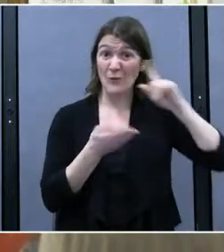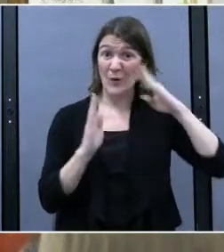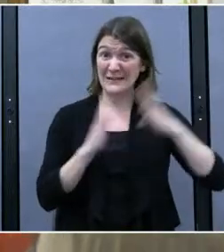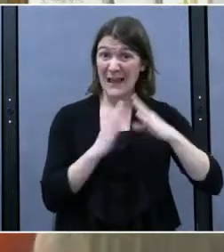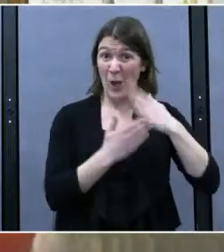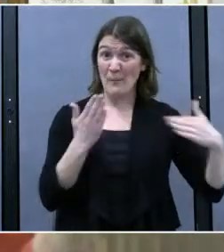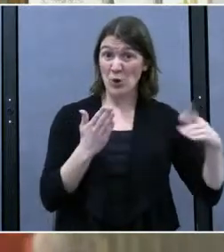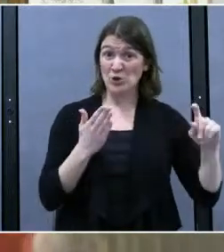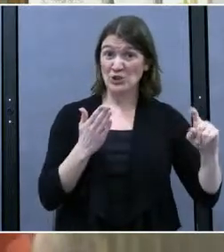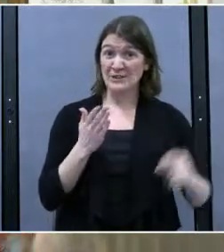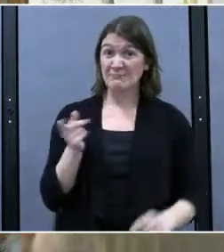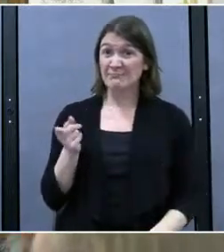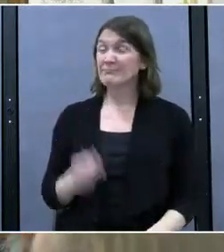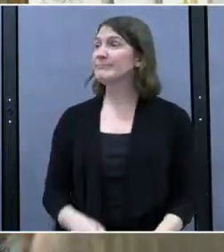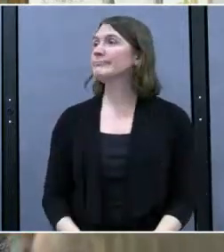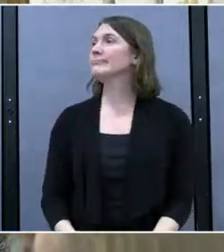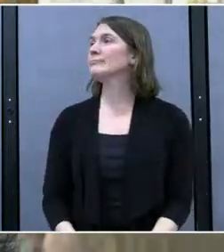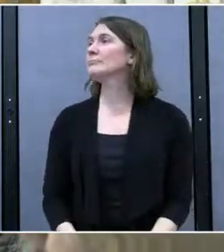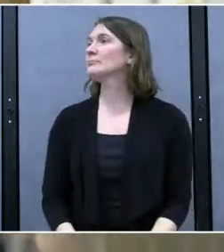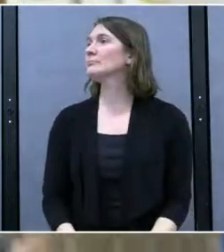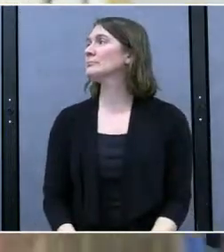taxes?